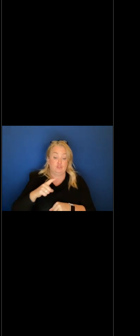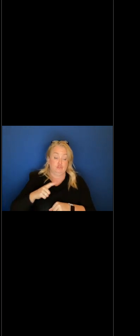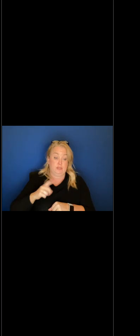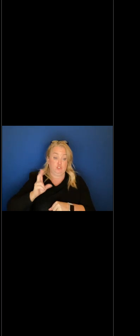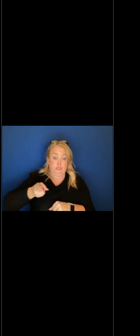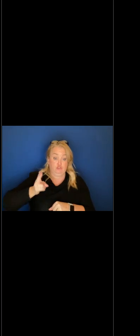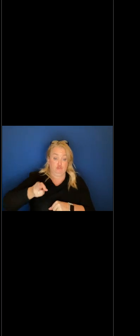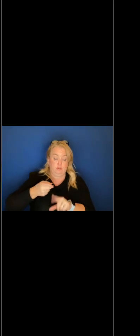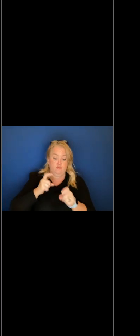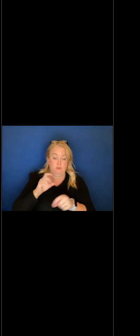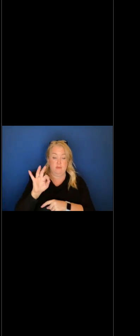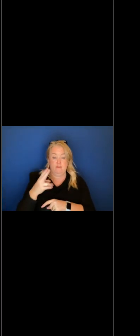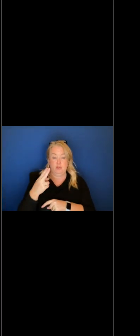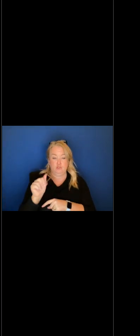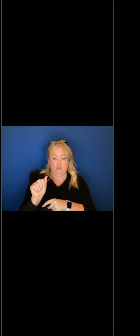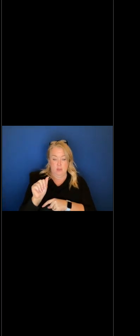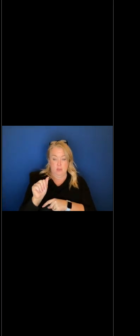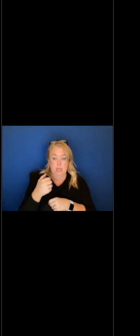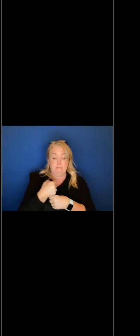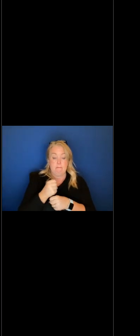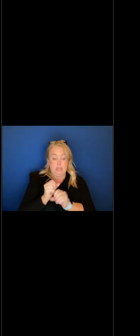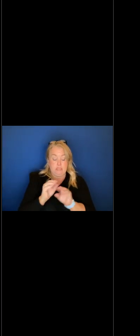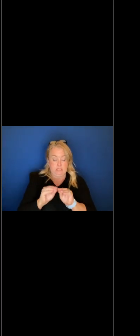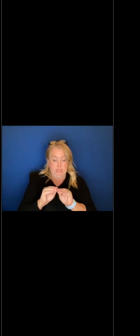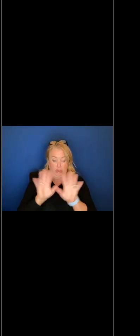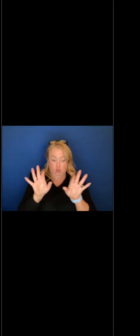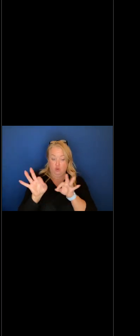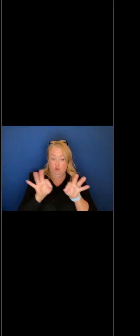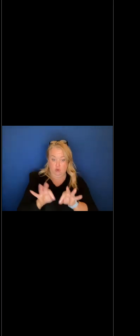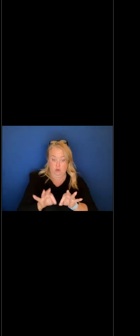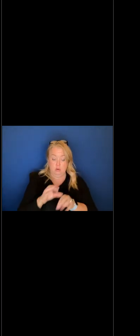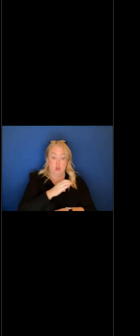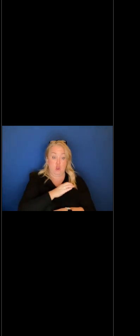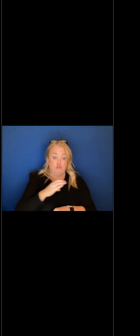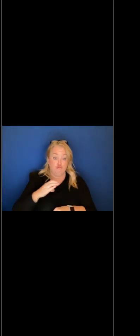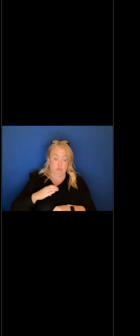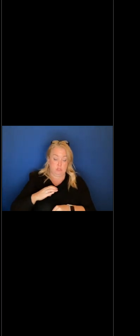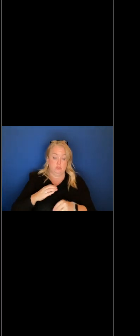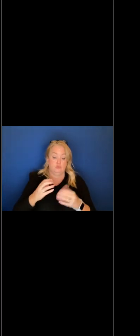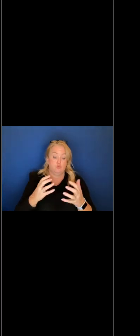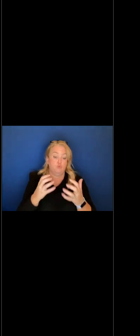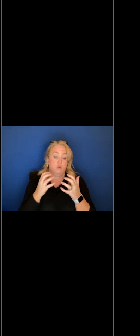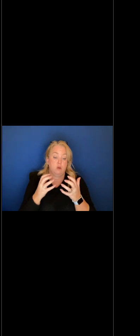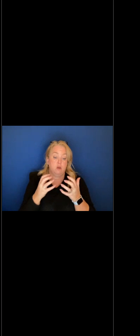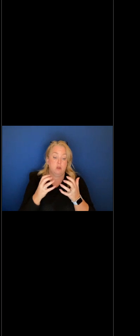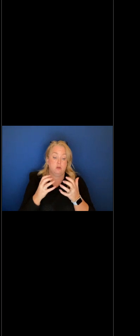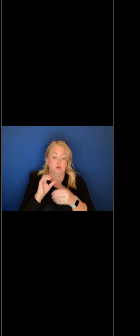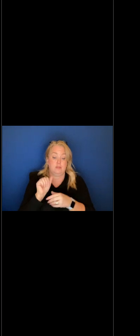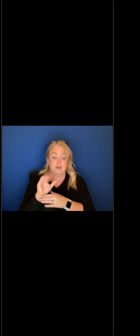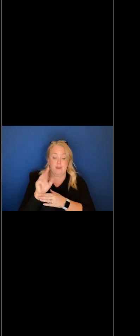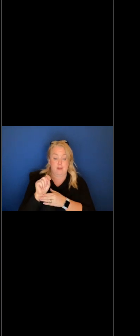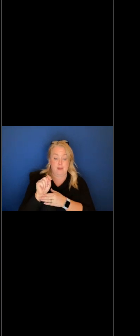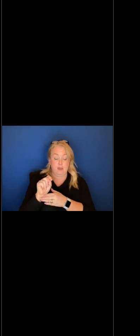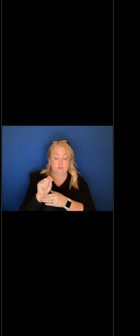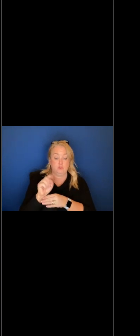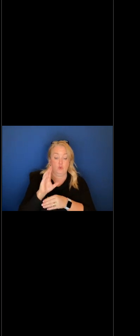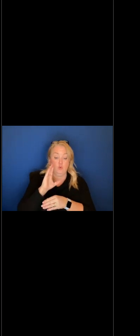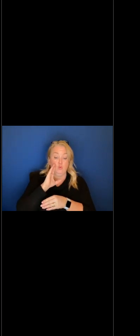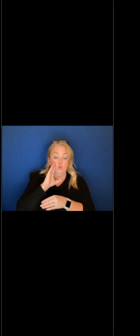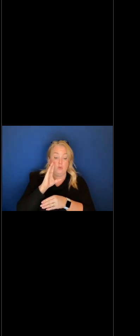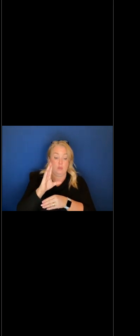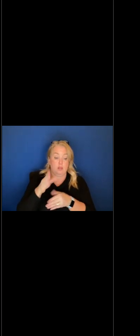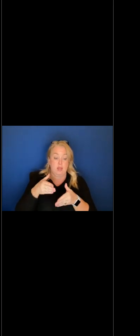of the Fair Housing Act makes it clear that Congress intended that the act affect